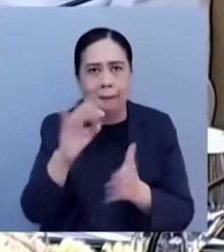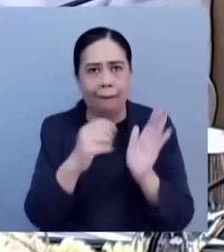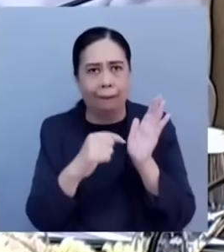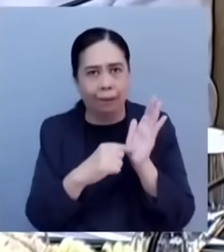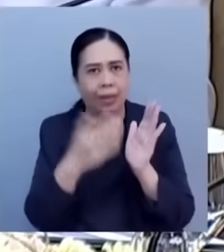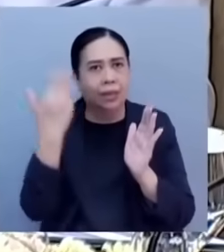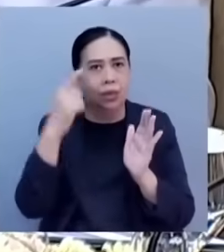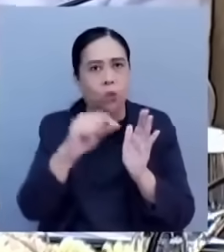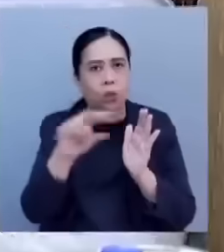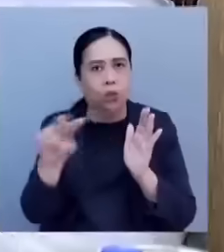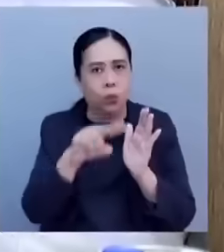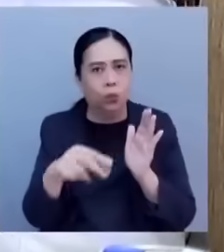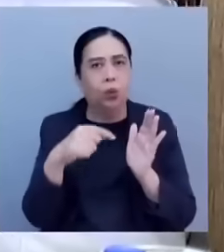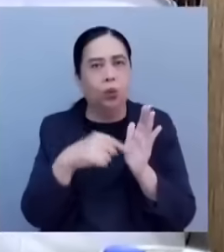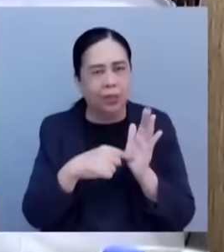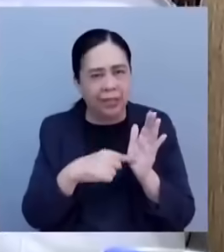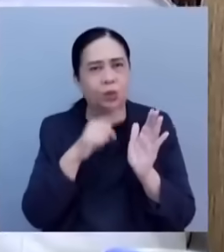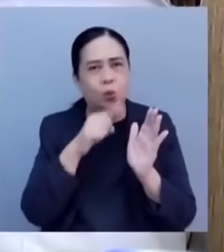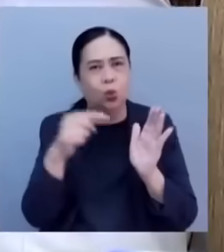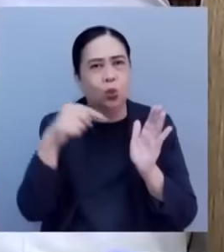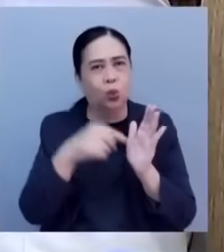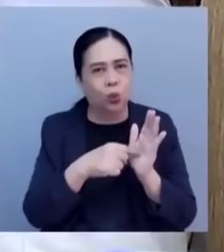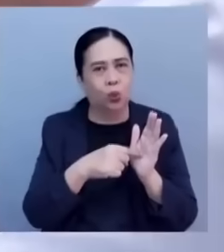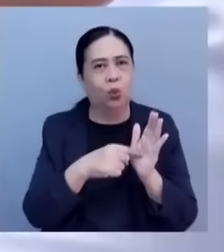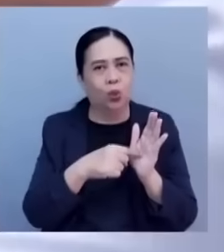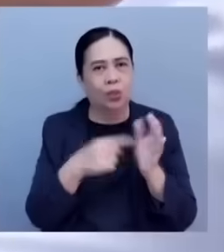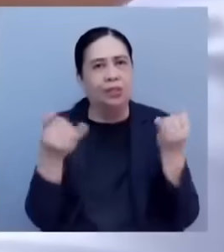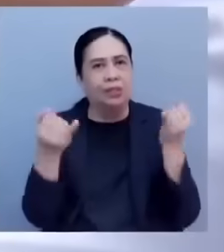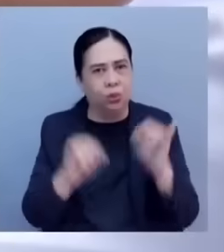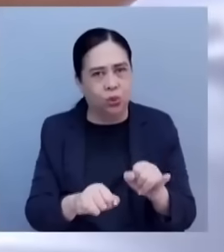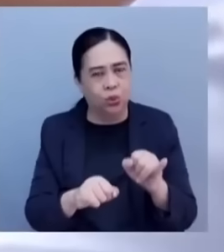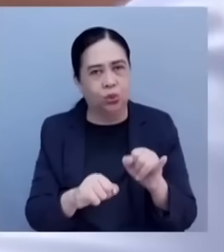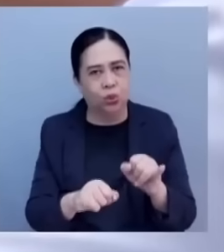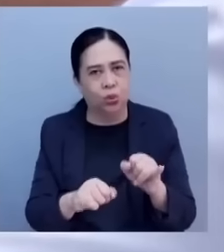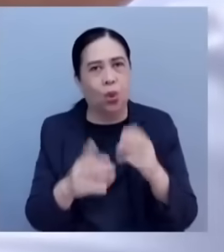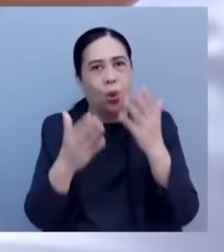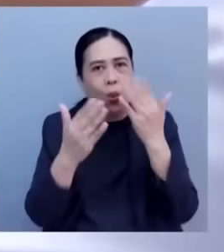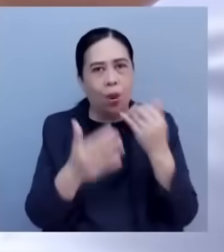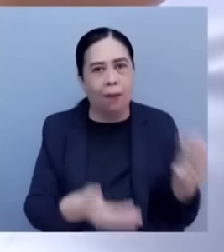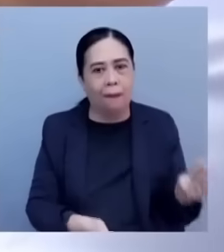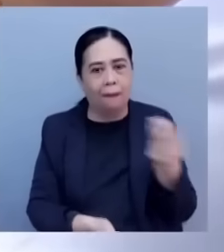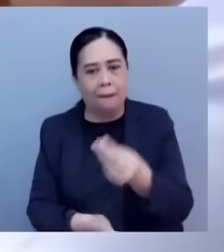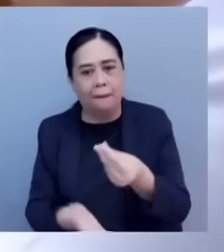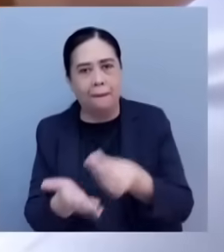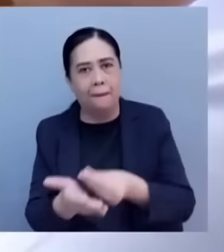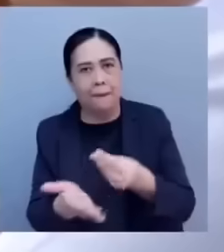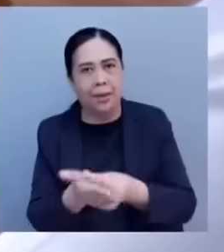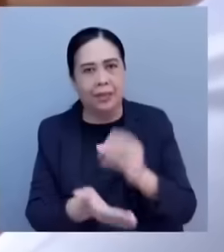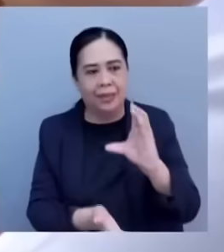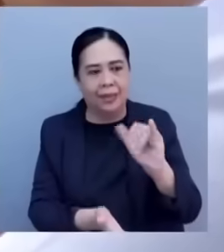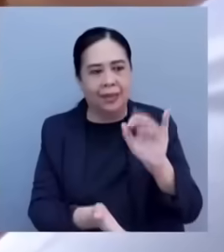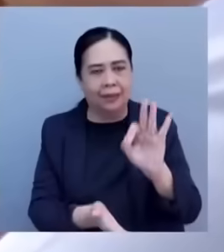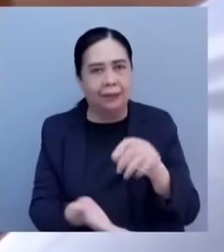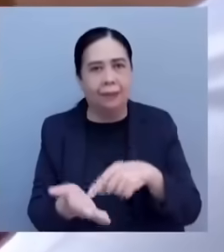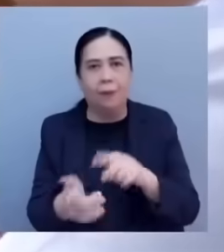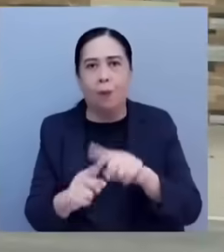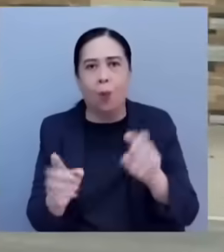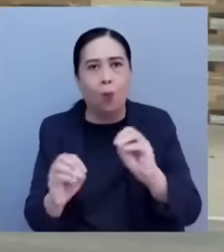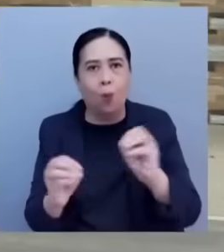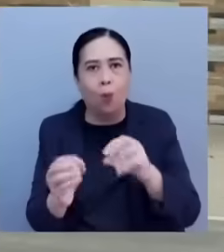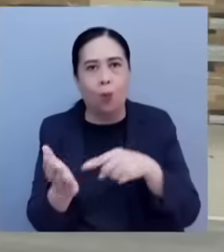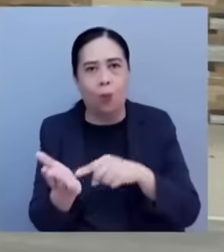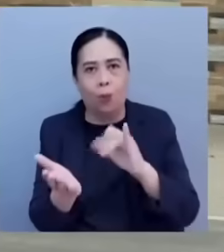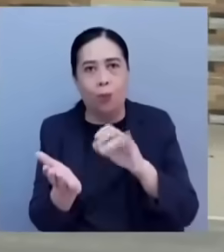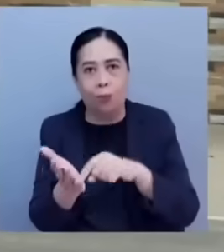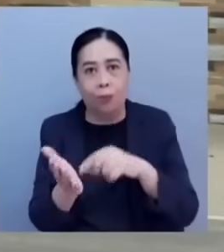that's really the core factual issue on which we are anchoring the constitutional challenge here. Now, you're right. There